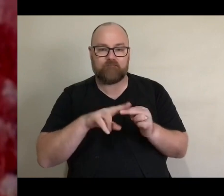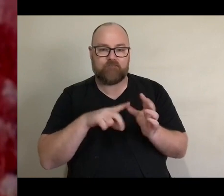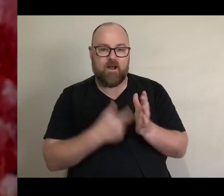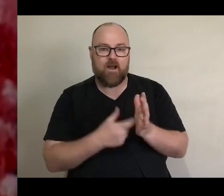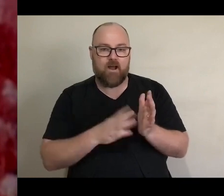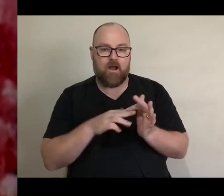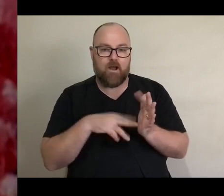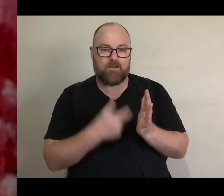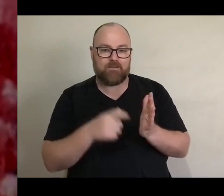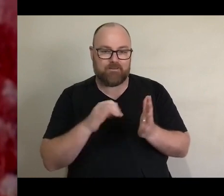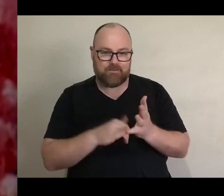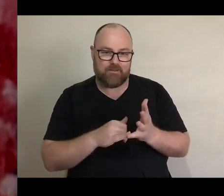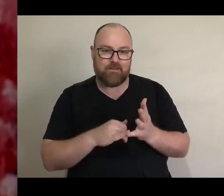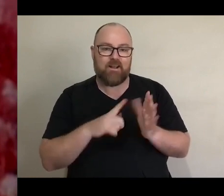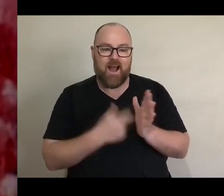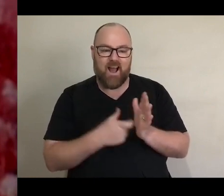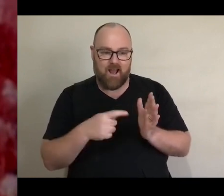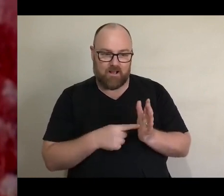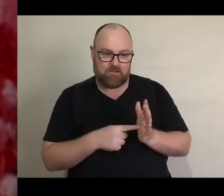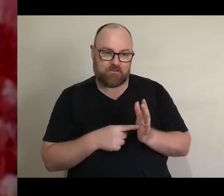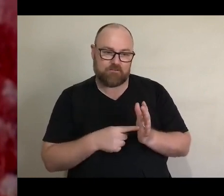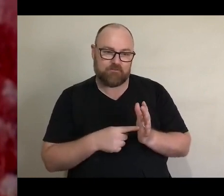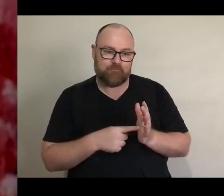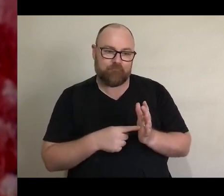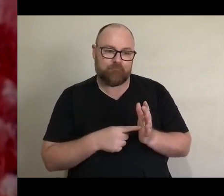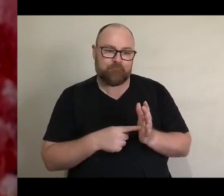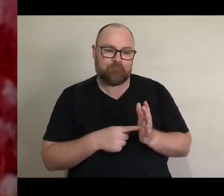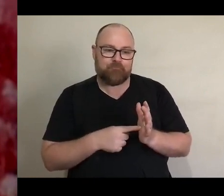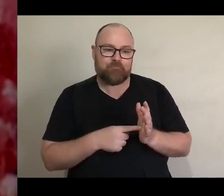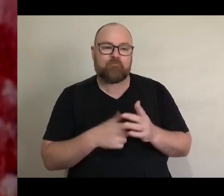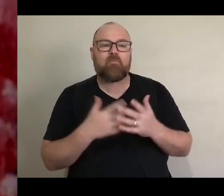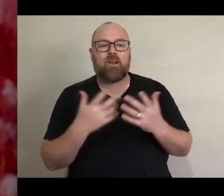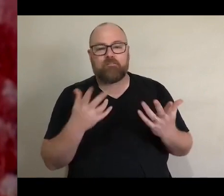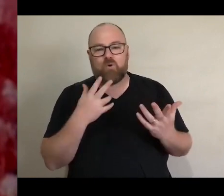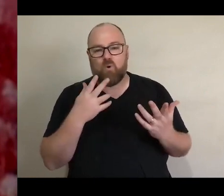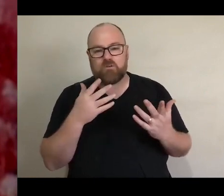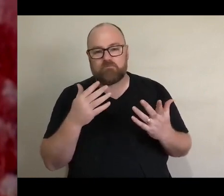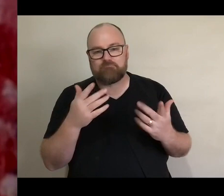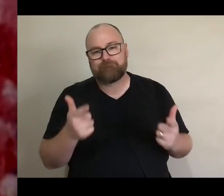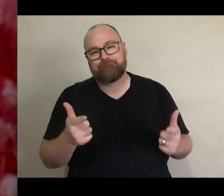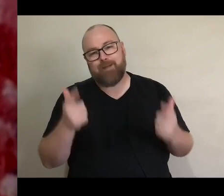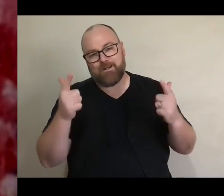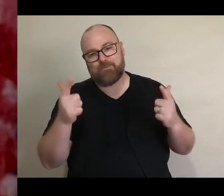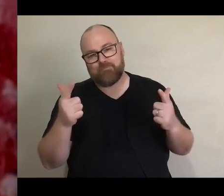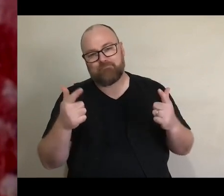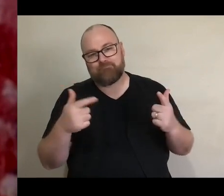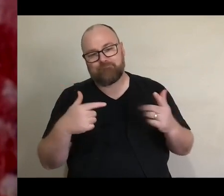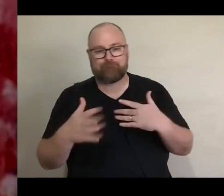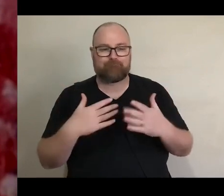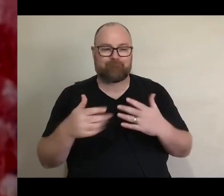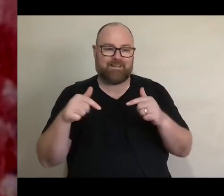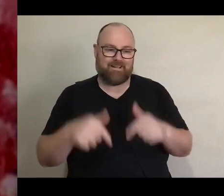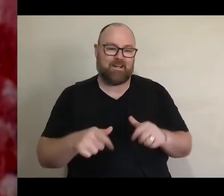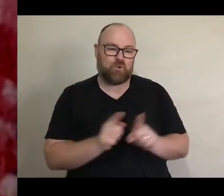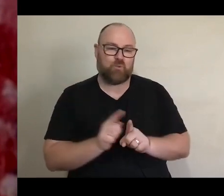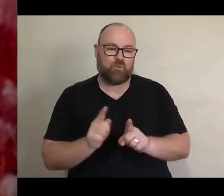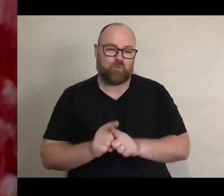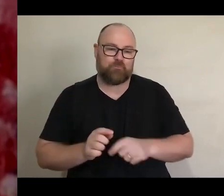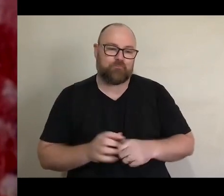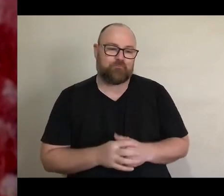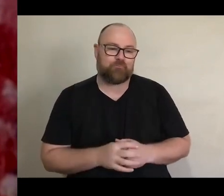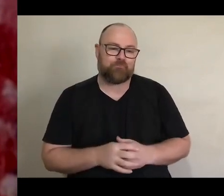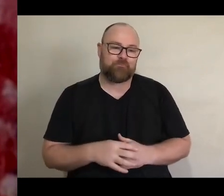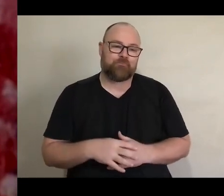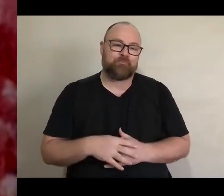for all of their strong commitment, and of course the senior management at the gallery. Yeah, I just love them all. They're